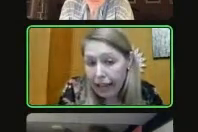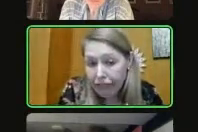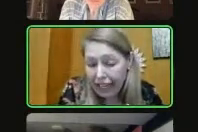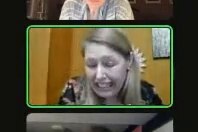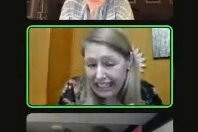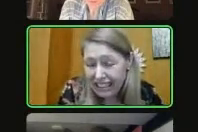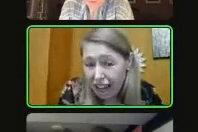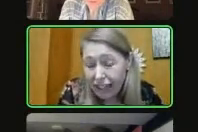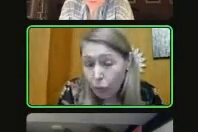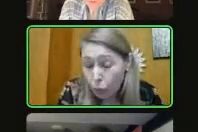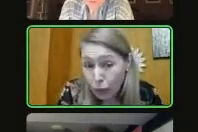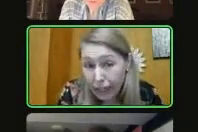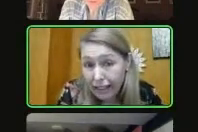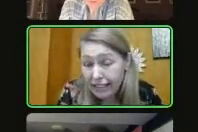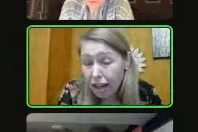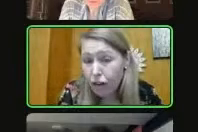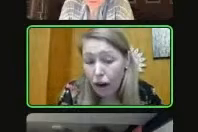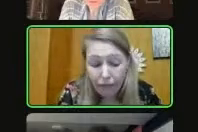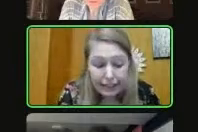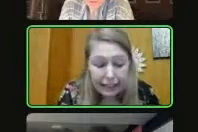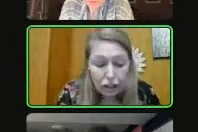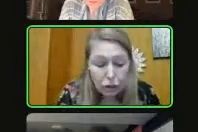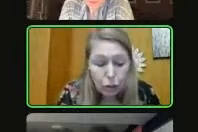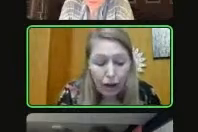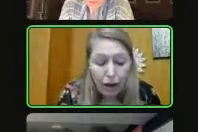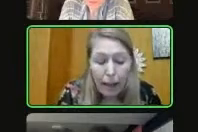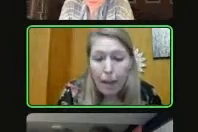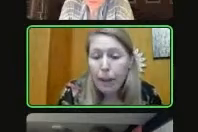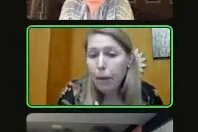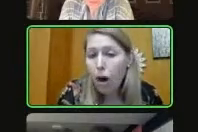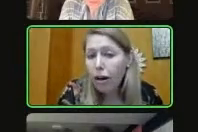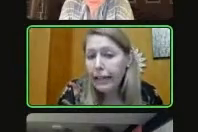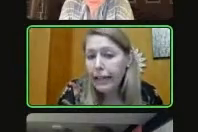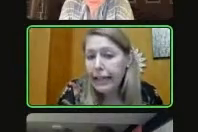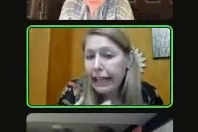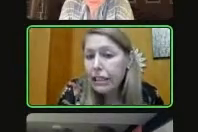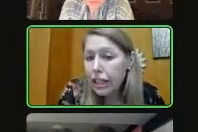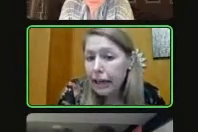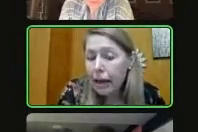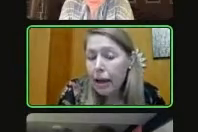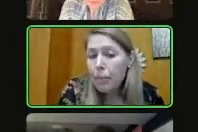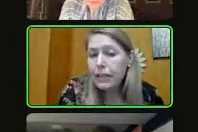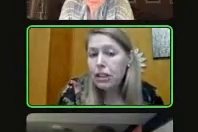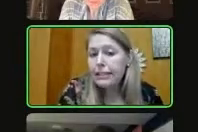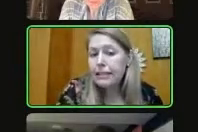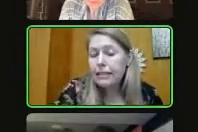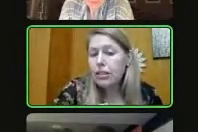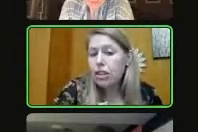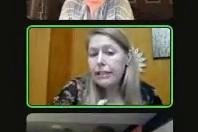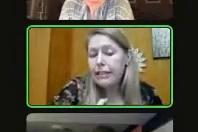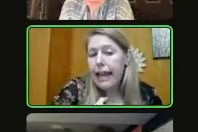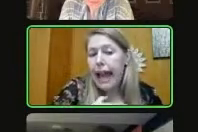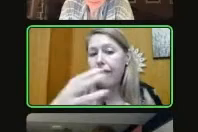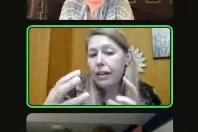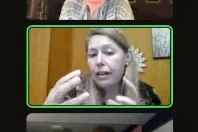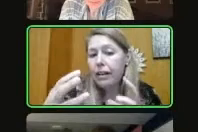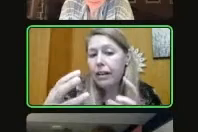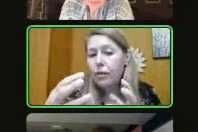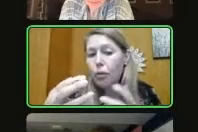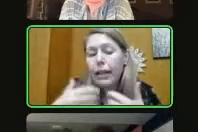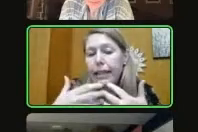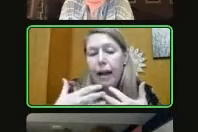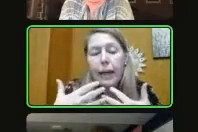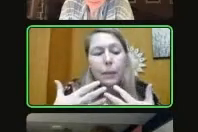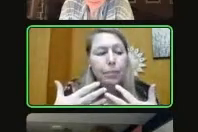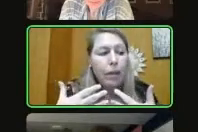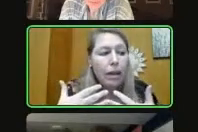outreach staff getting stuck in really tough conversations where people aren't engaging, but just having